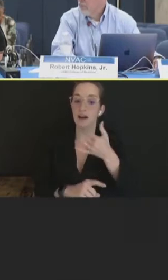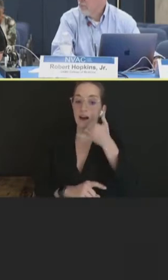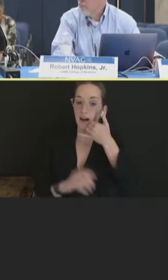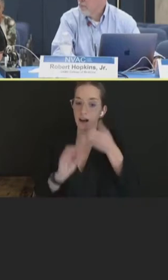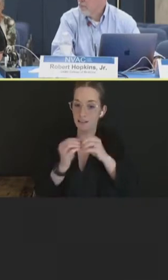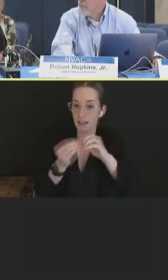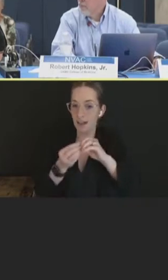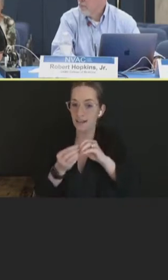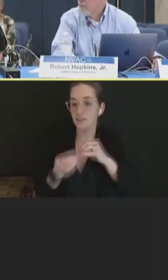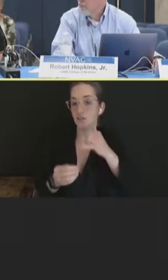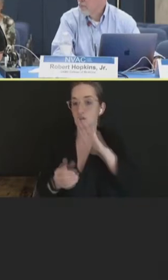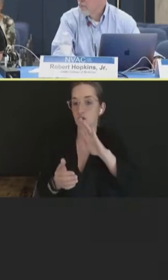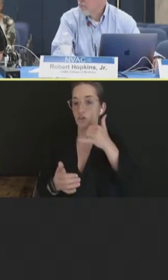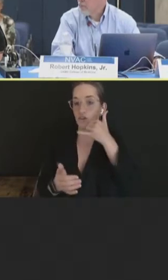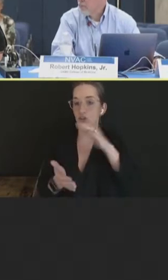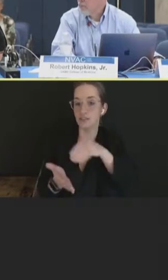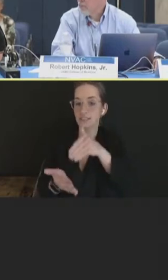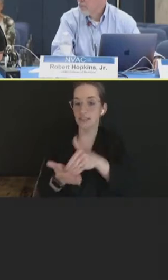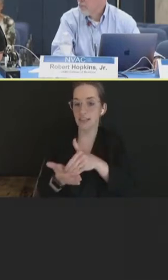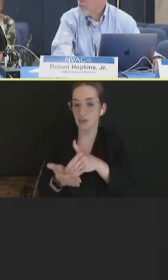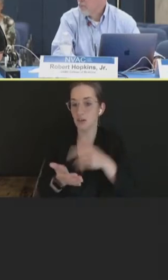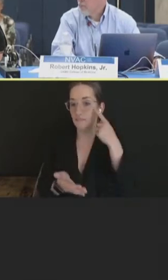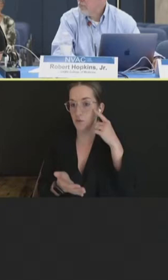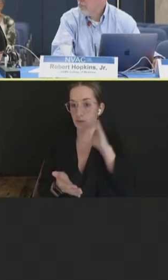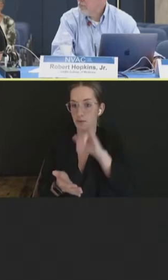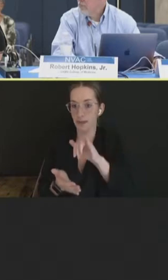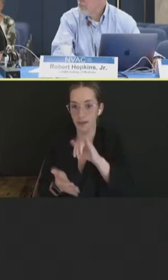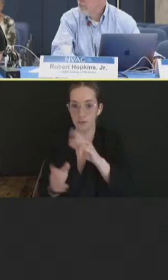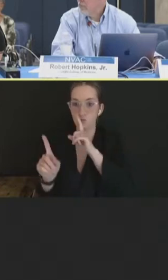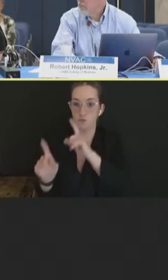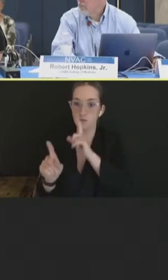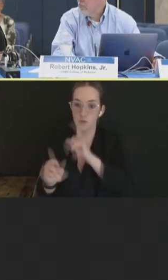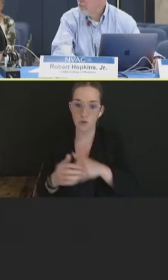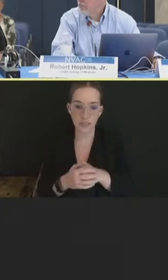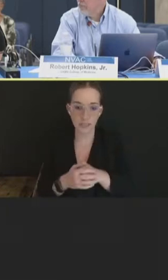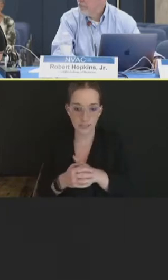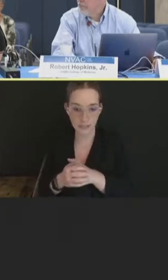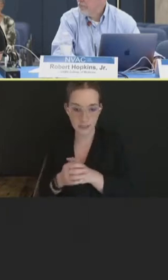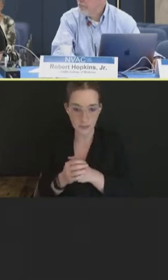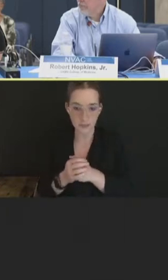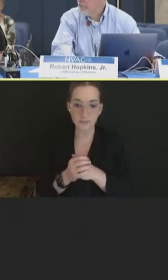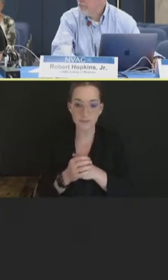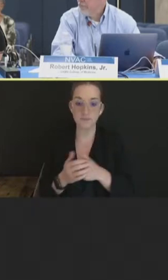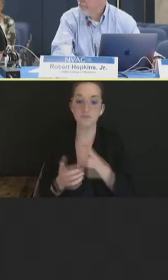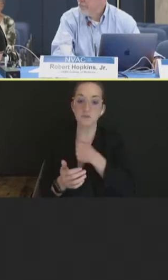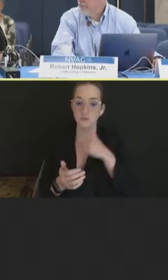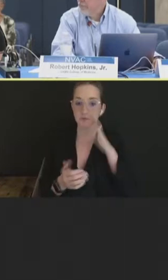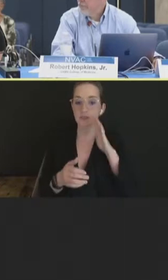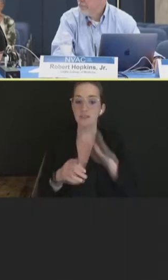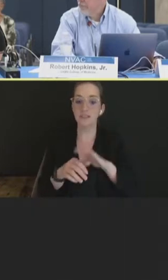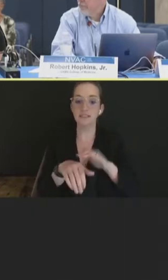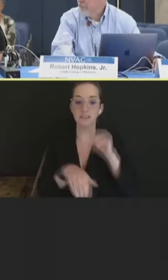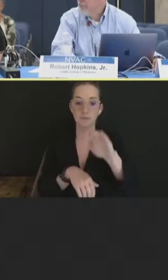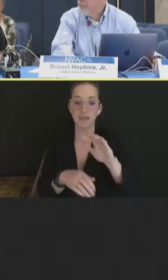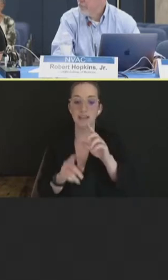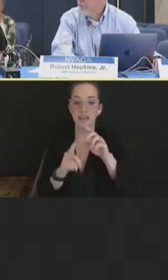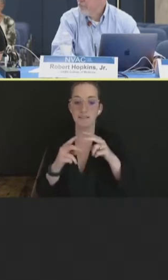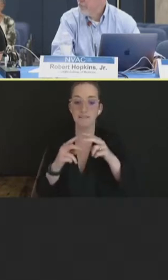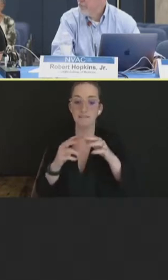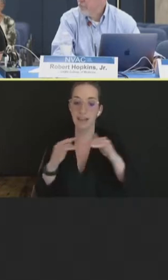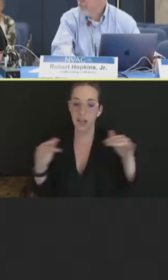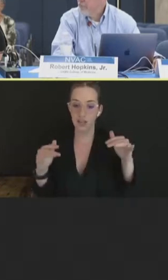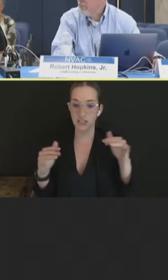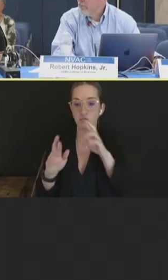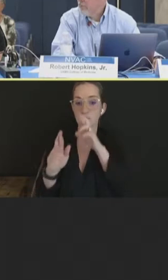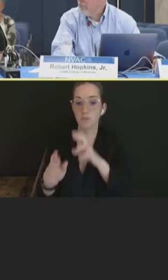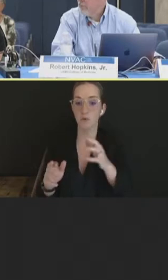center. The Defense Health Agency Immunization Healthcare Division will submit VAERS reports on behalf of those who contact our call center if not